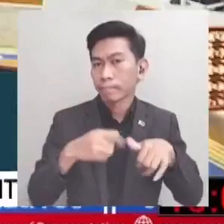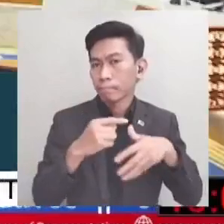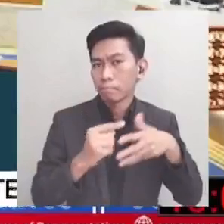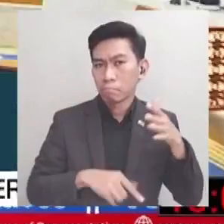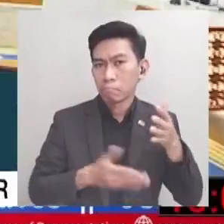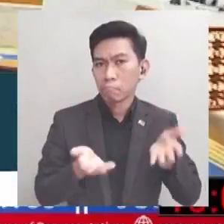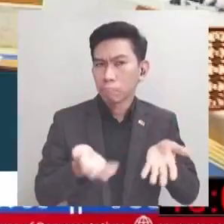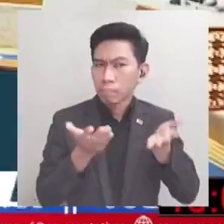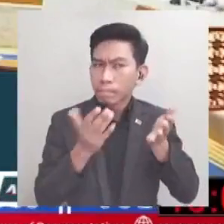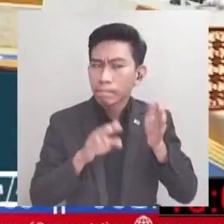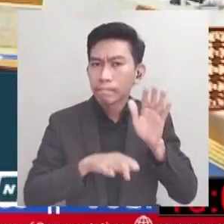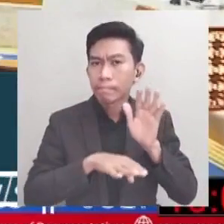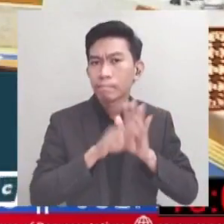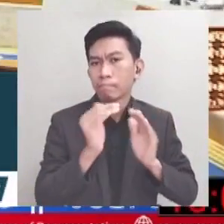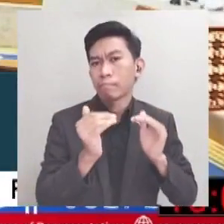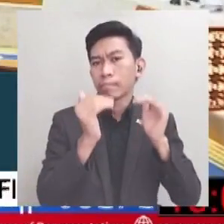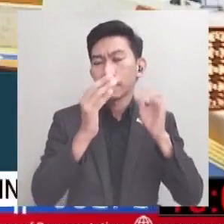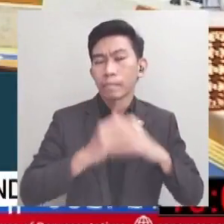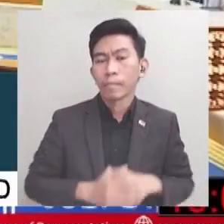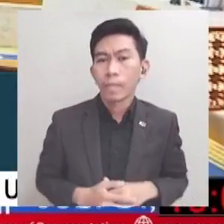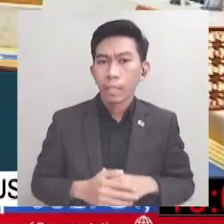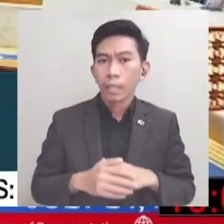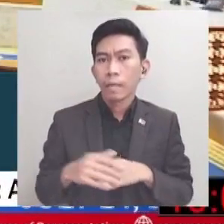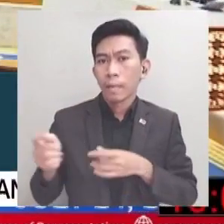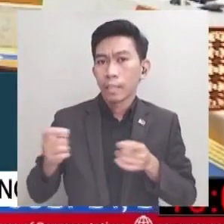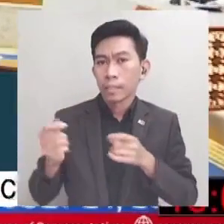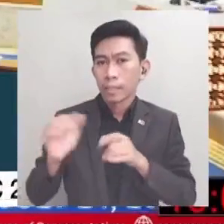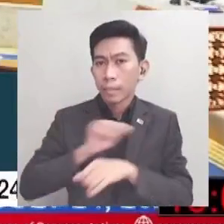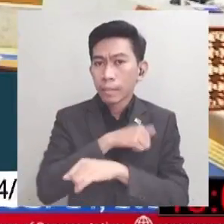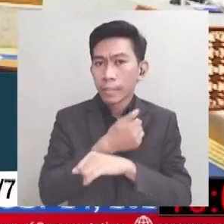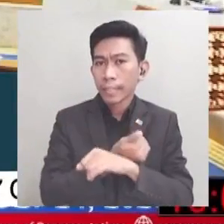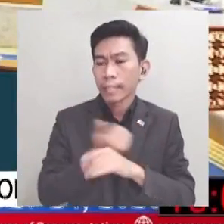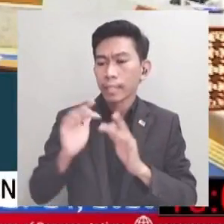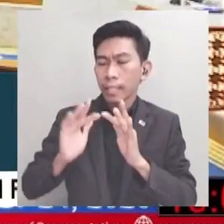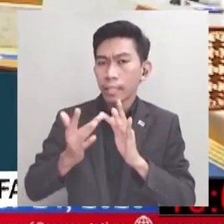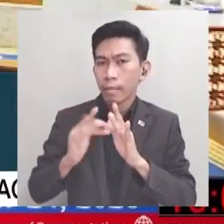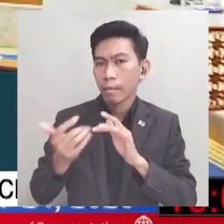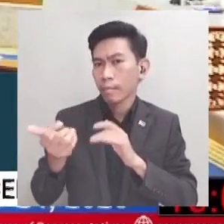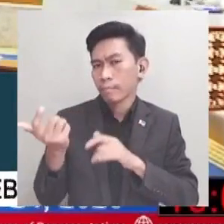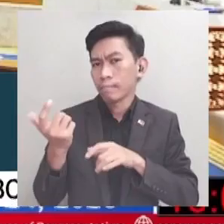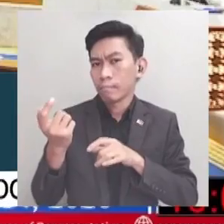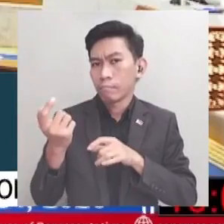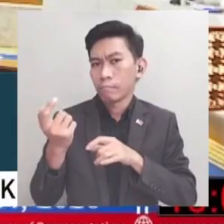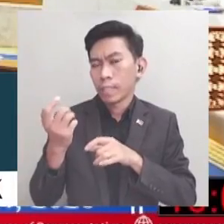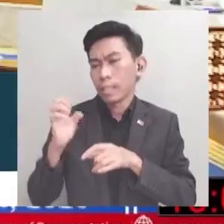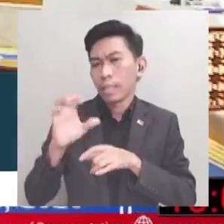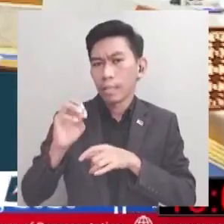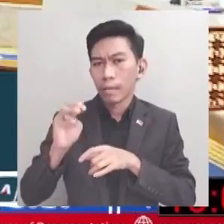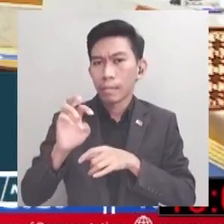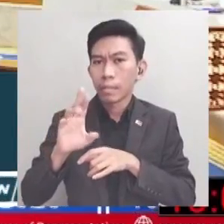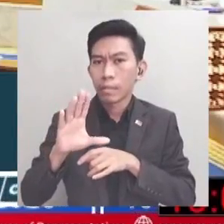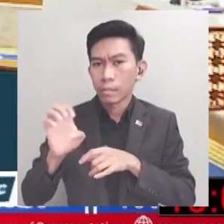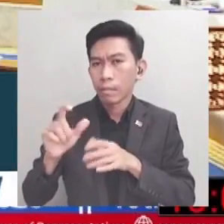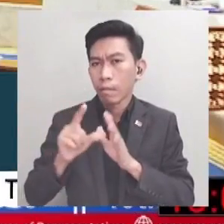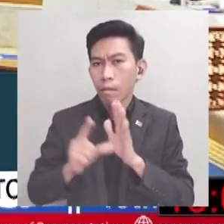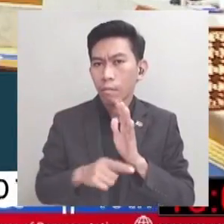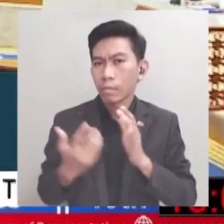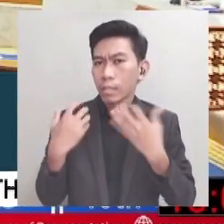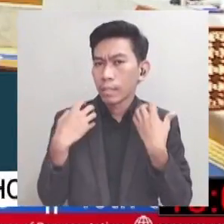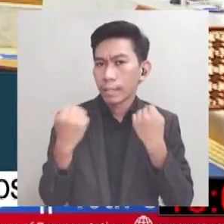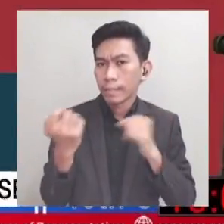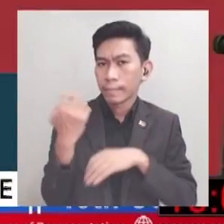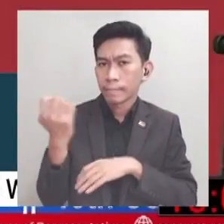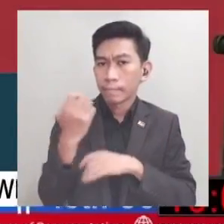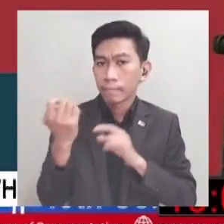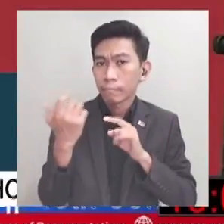Disease Prevention Management Authority, the Internet Transaction Act or e-commerce law, the Health Emergency Auxiliary